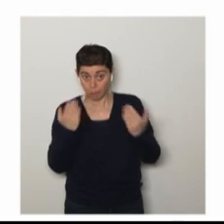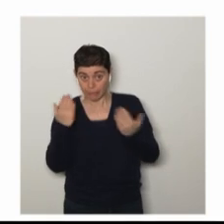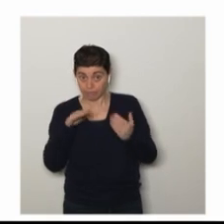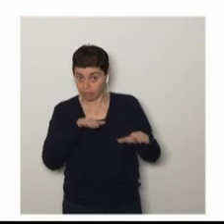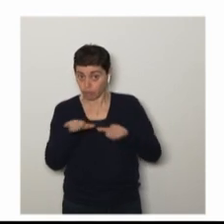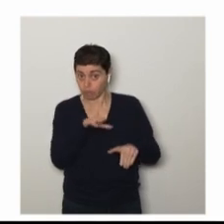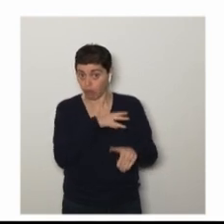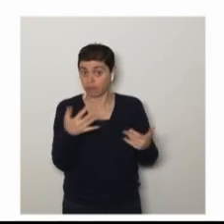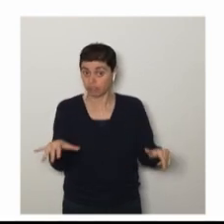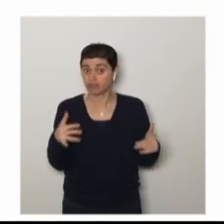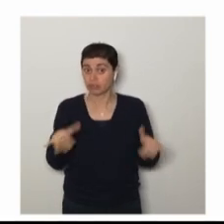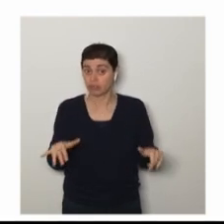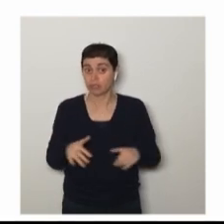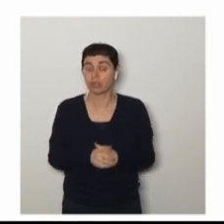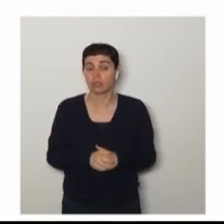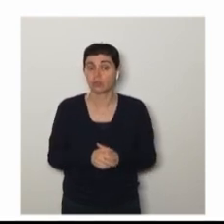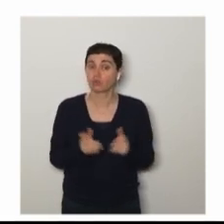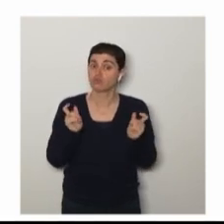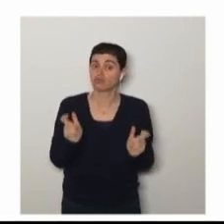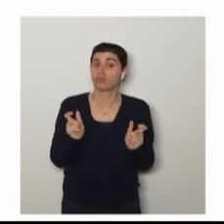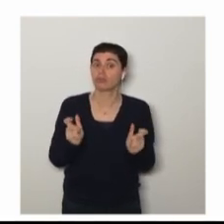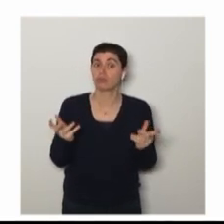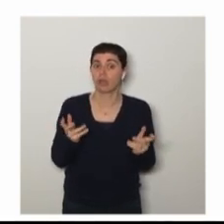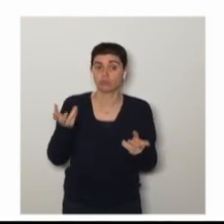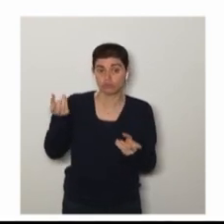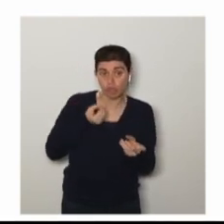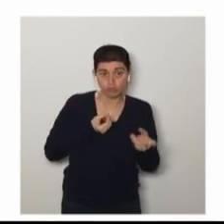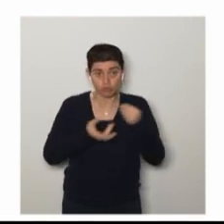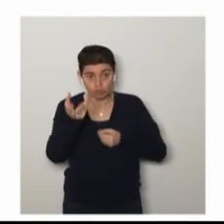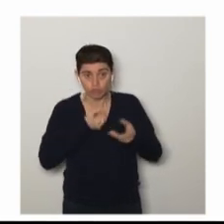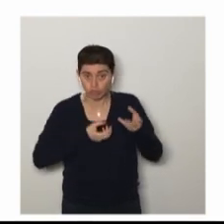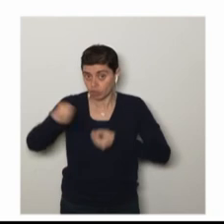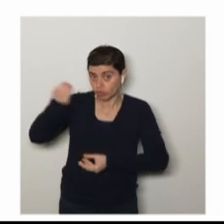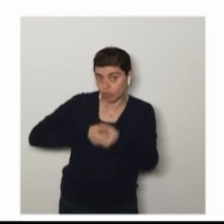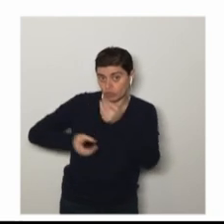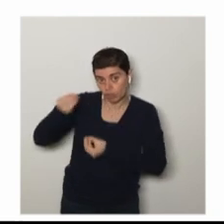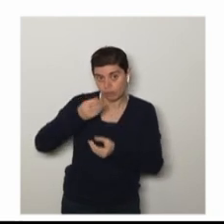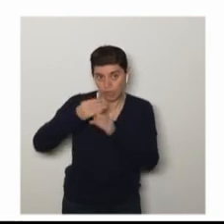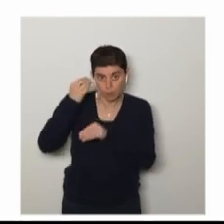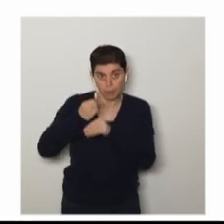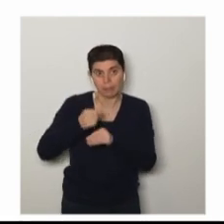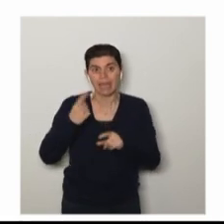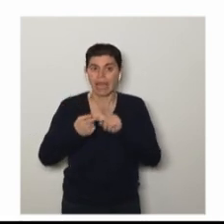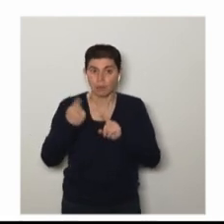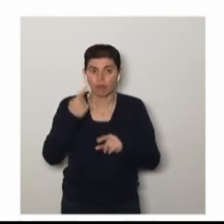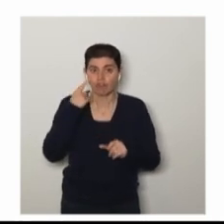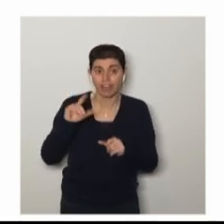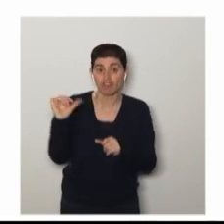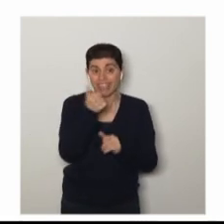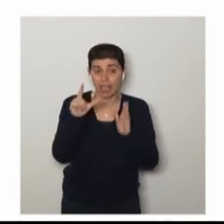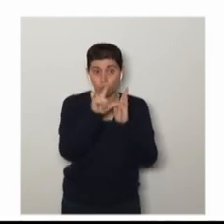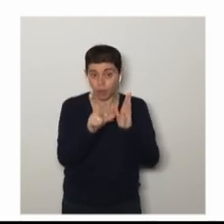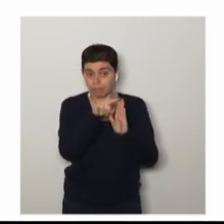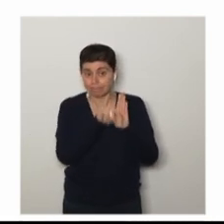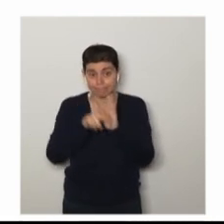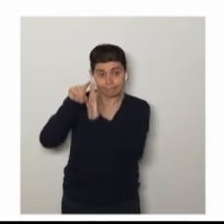it's a chance to learn from each other. So first, we have to map better the legislation and how it affects the return to